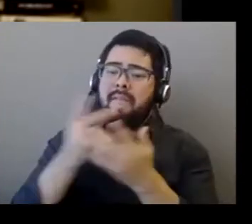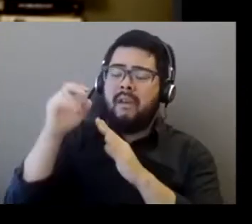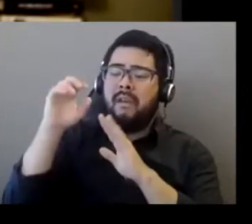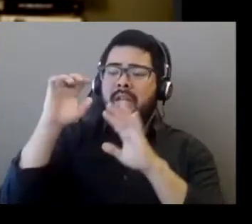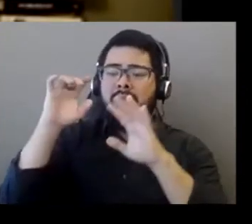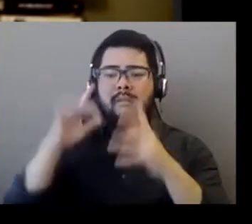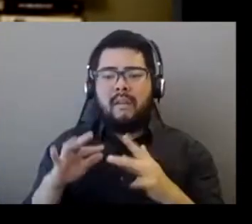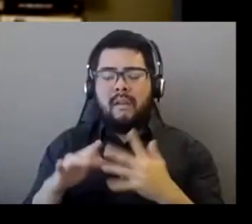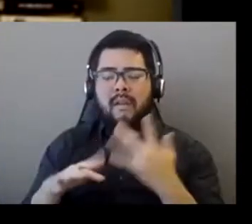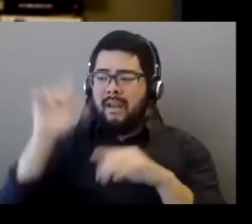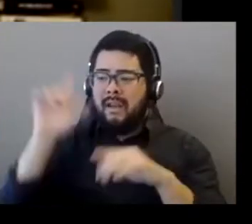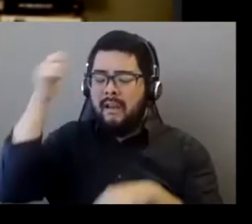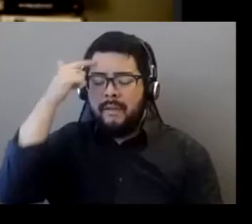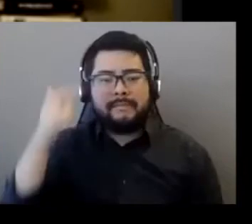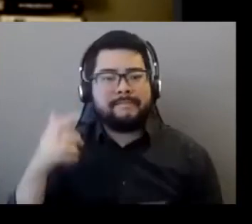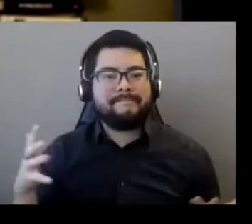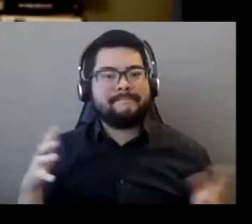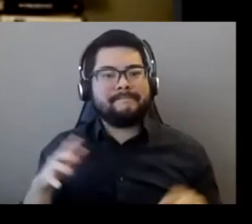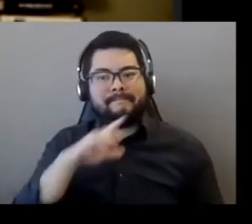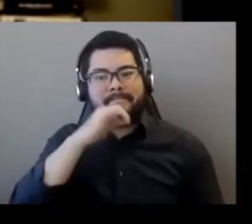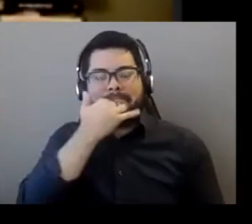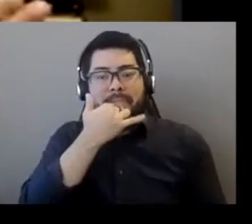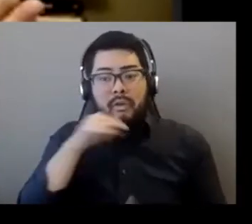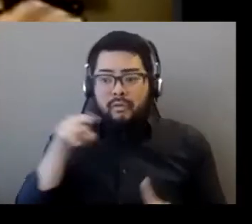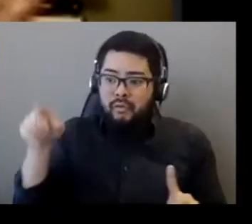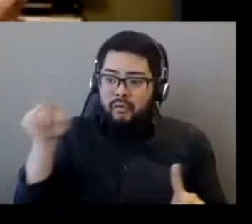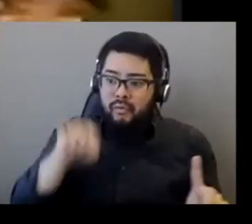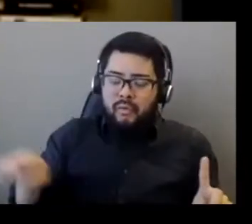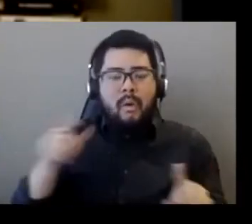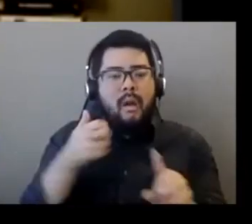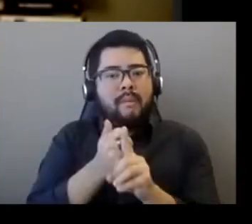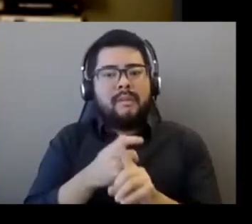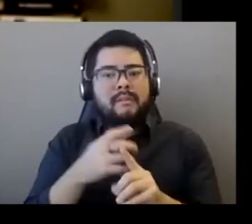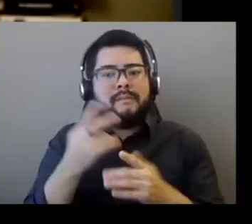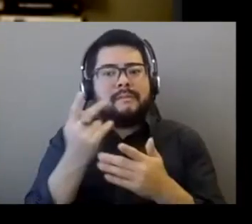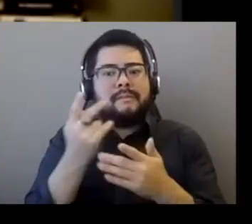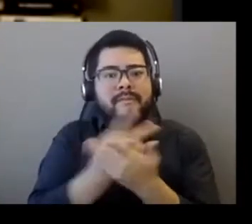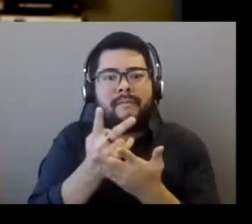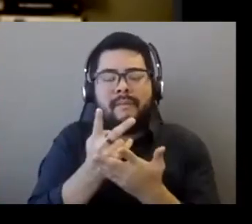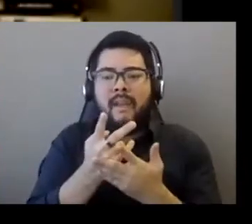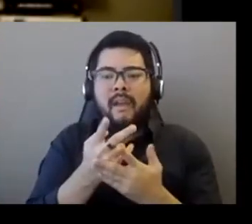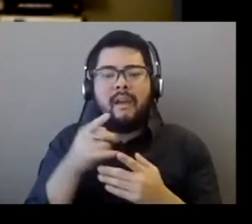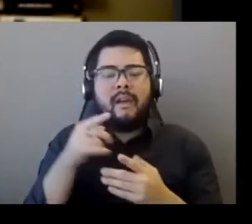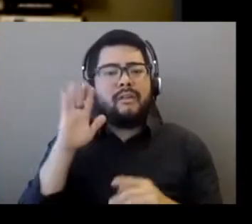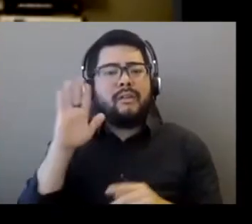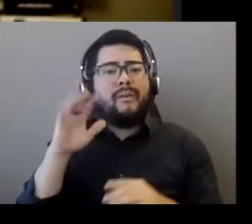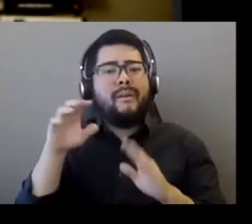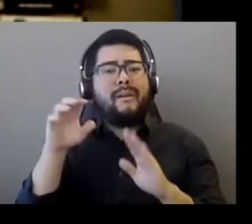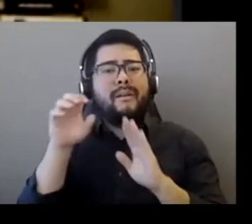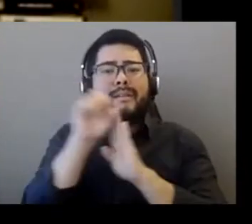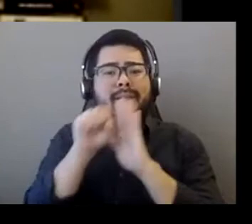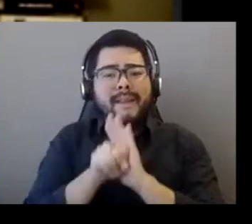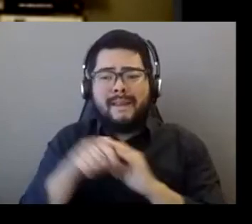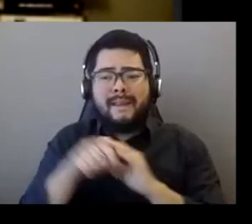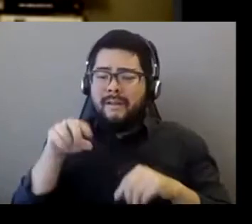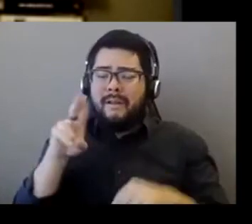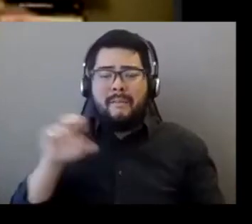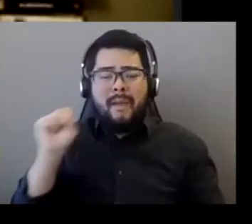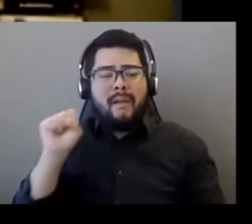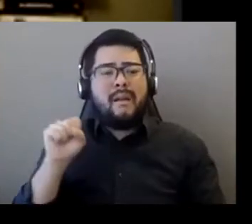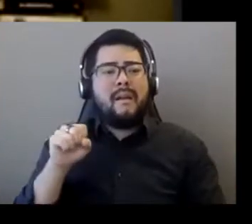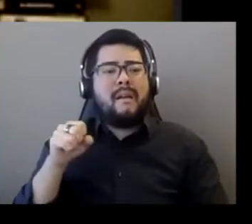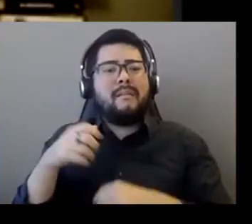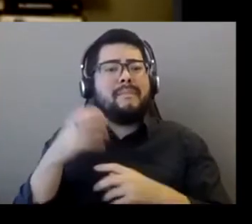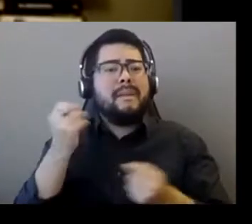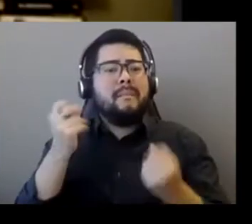state. You have a failed state. You have hunger in the United States. 40% of your people are hungry.